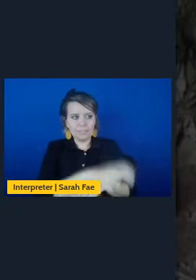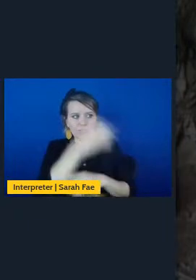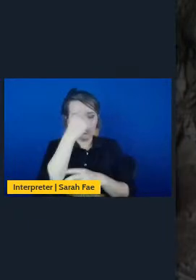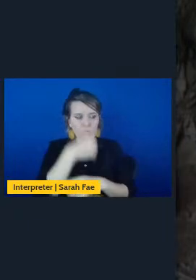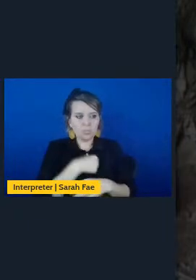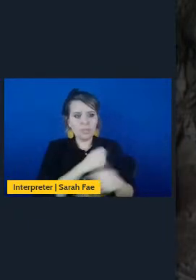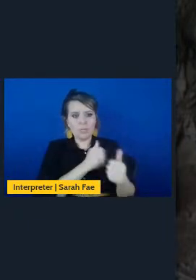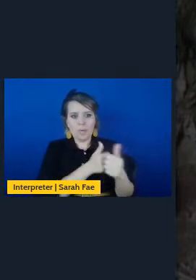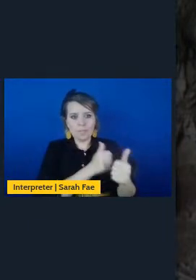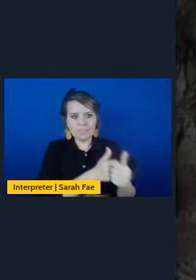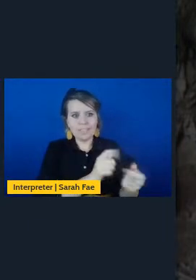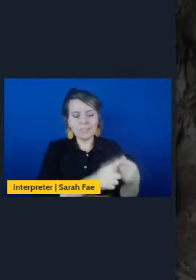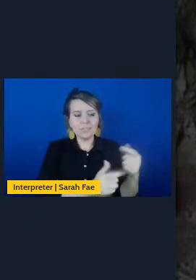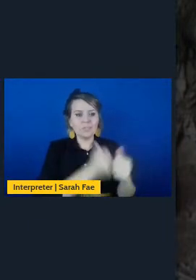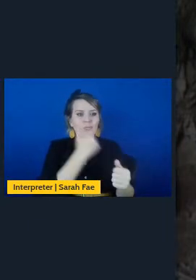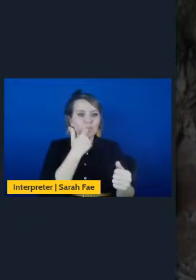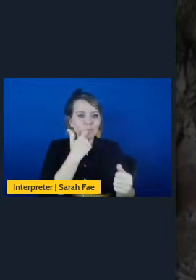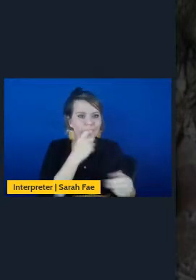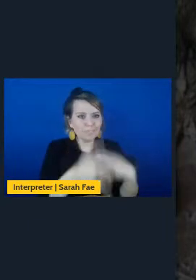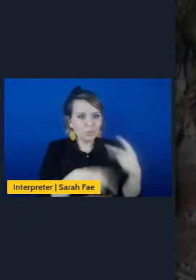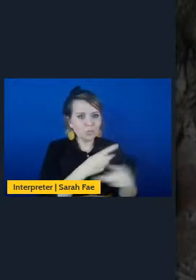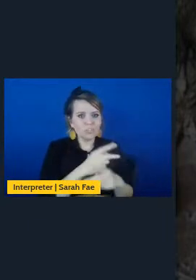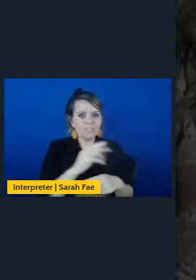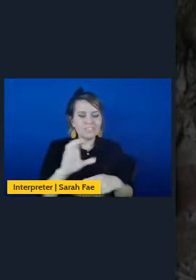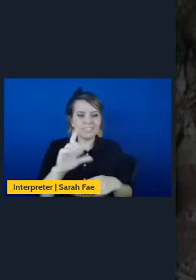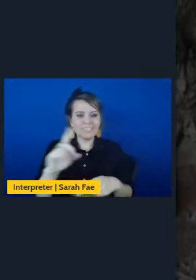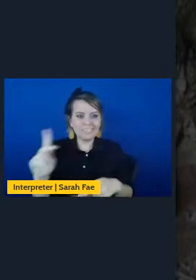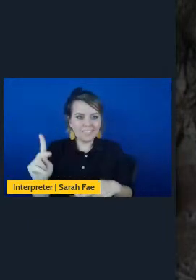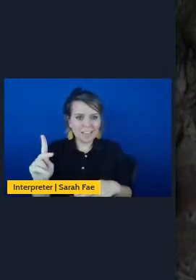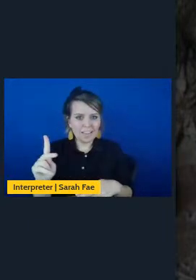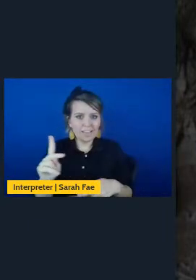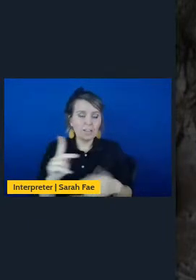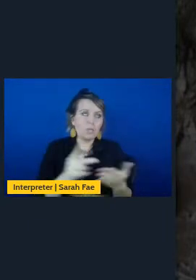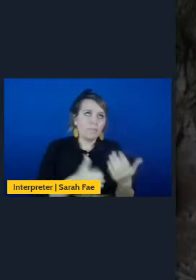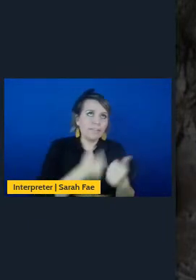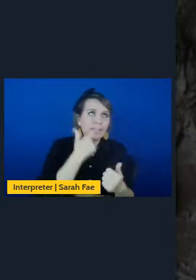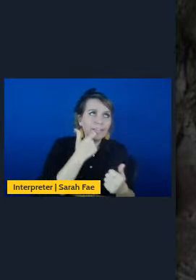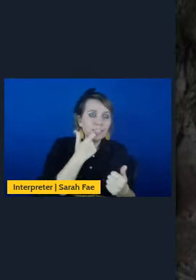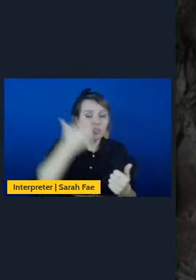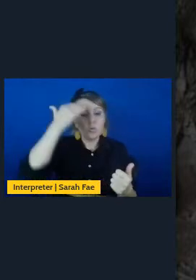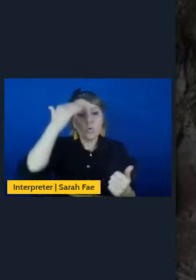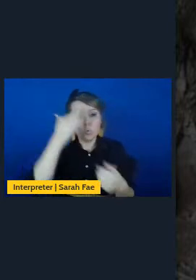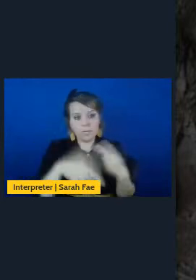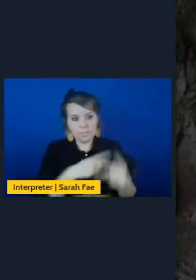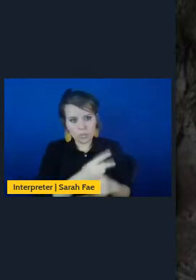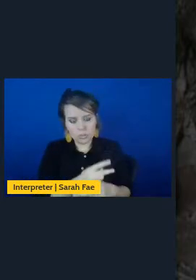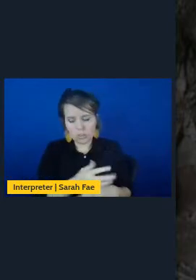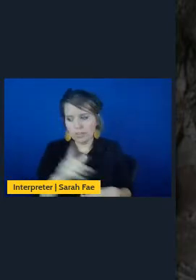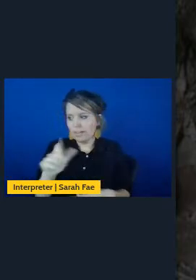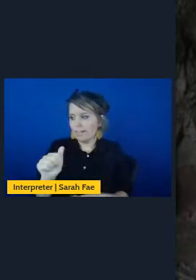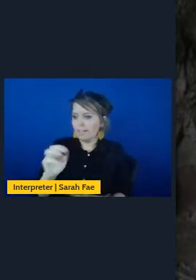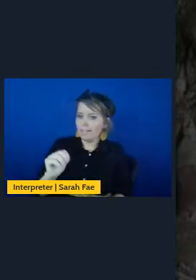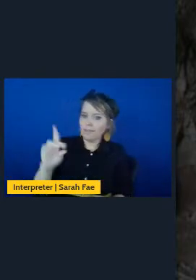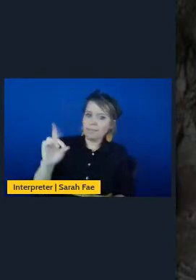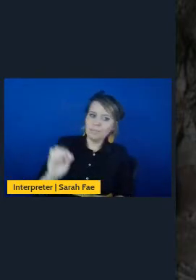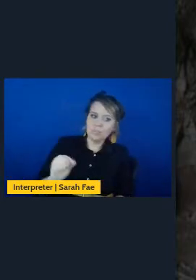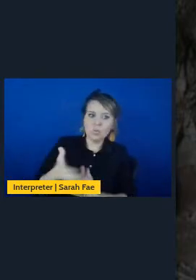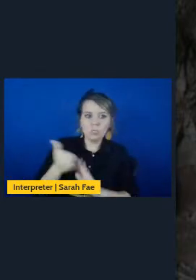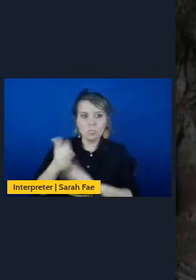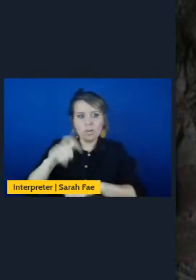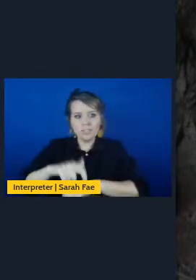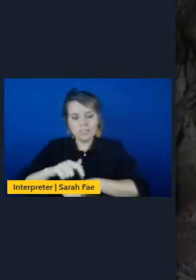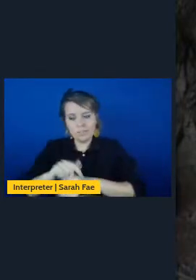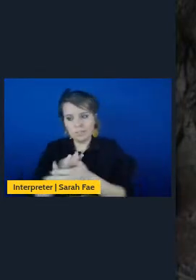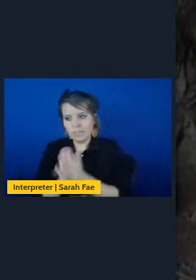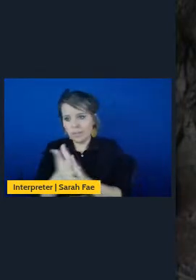update to the latest version of the CDK, the latest node version on all of these things, the Lambda runtimes getting current,